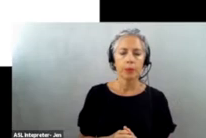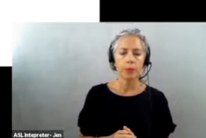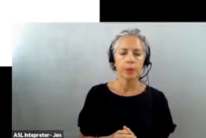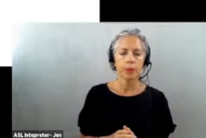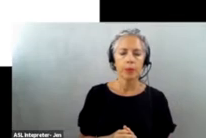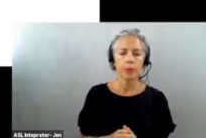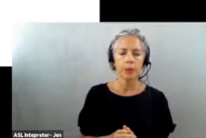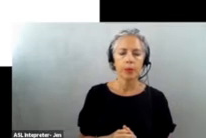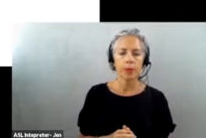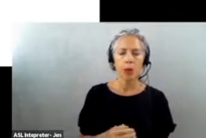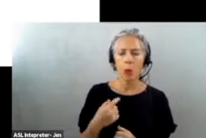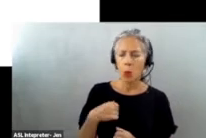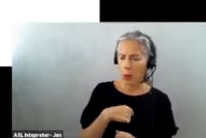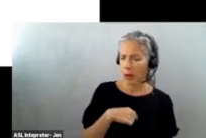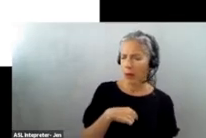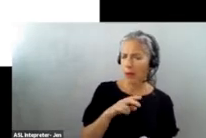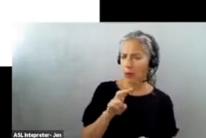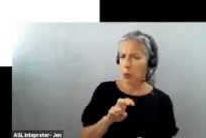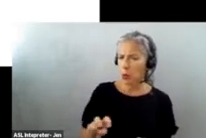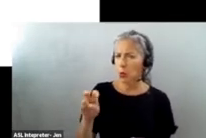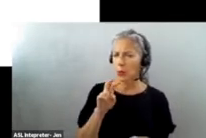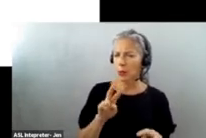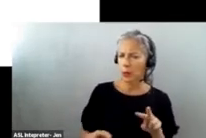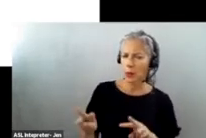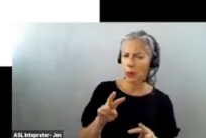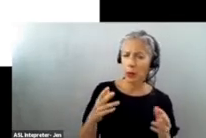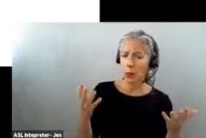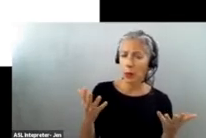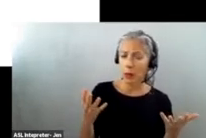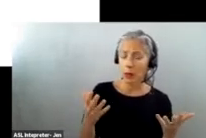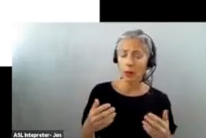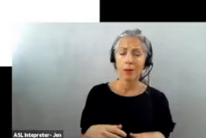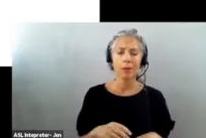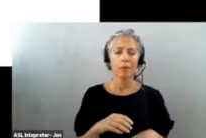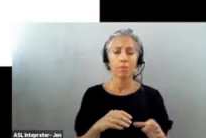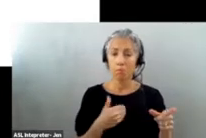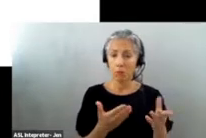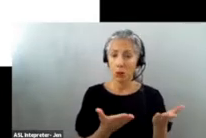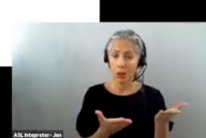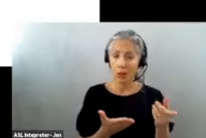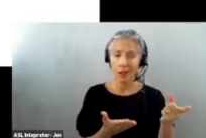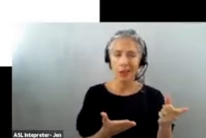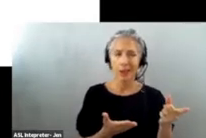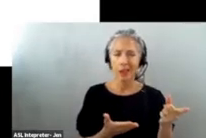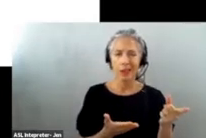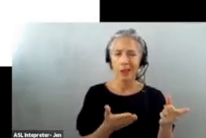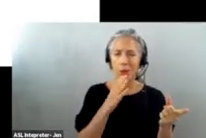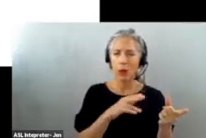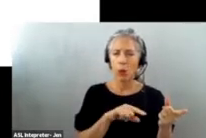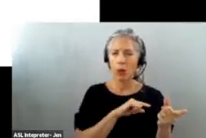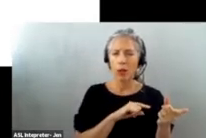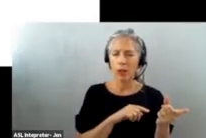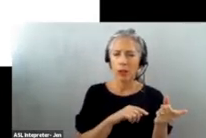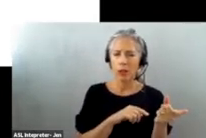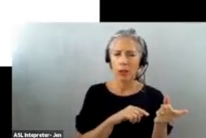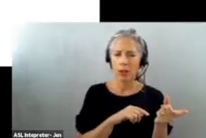in our tours is that when there is services, they are often of poor quality. They